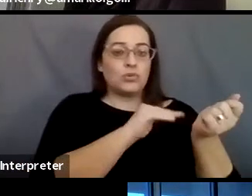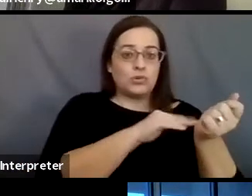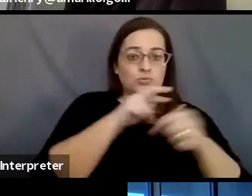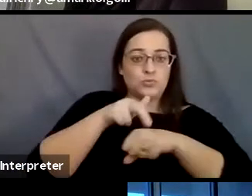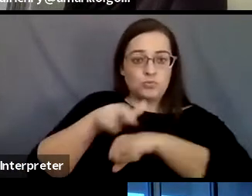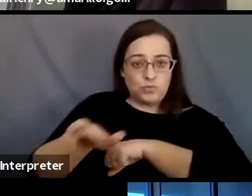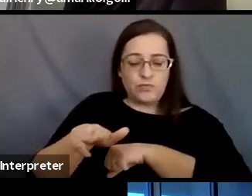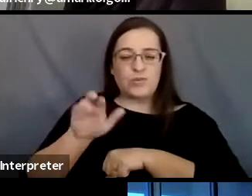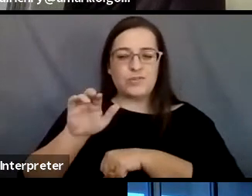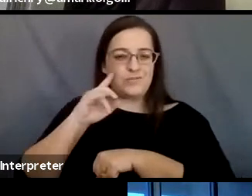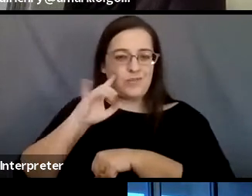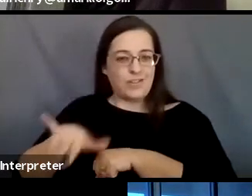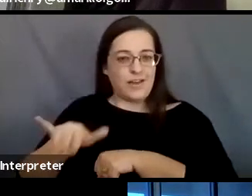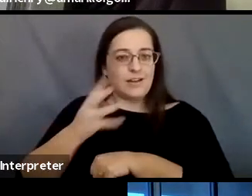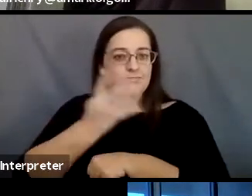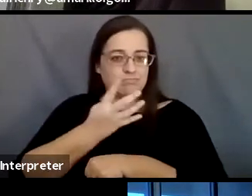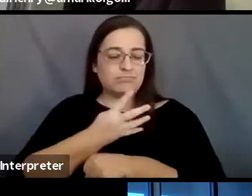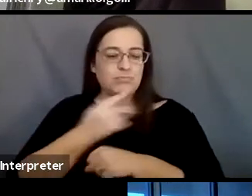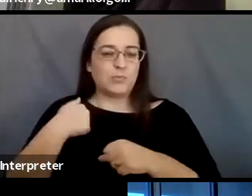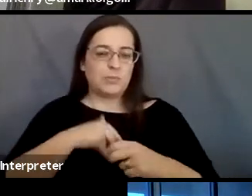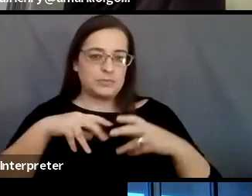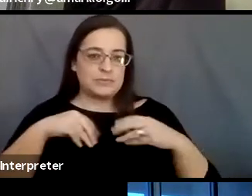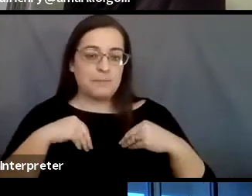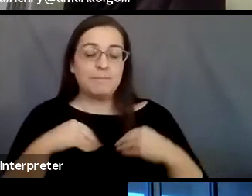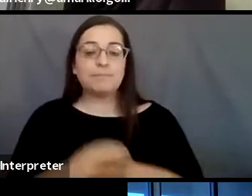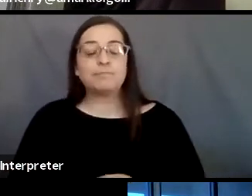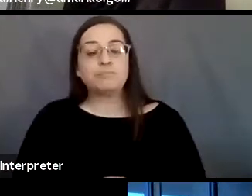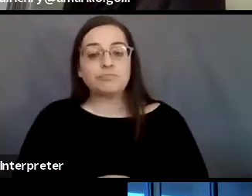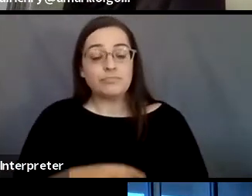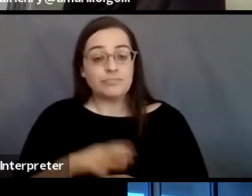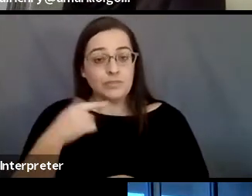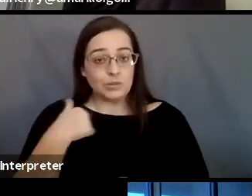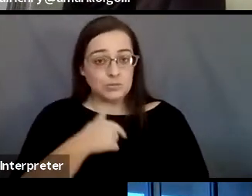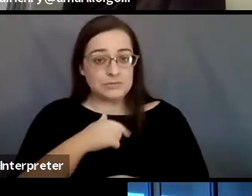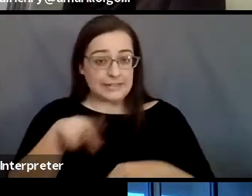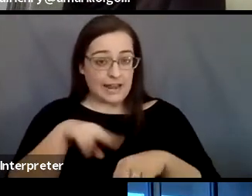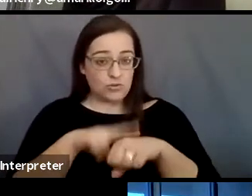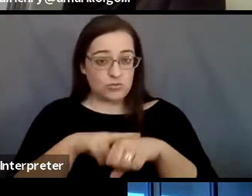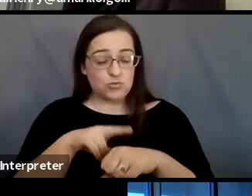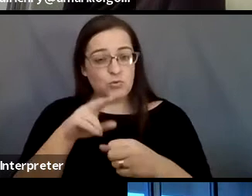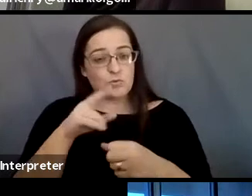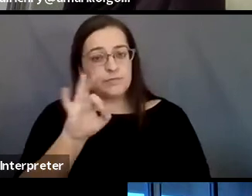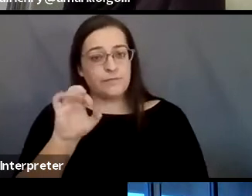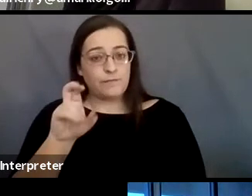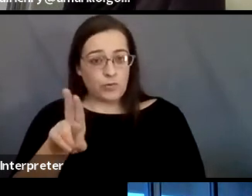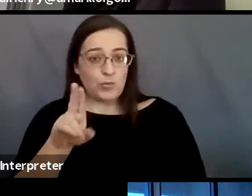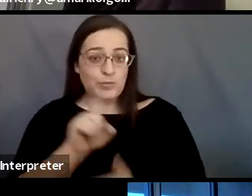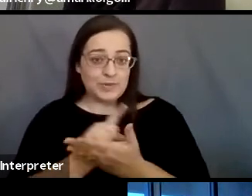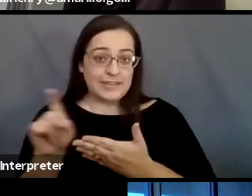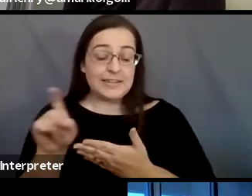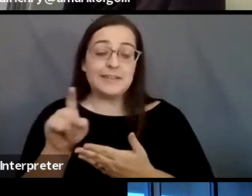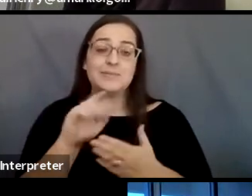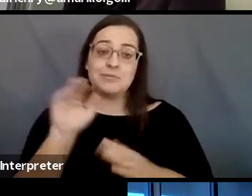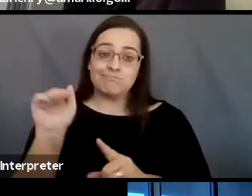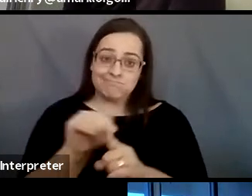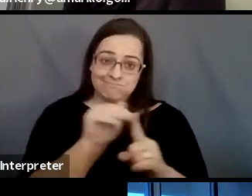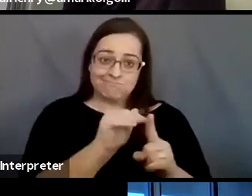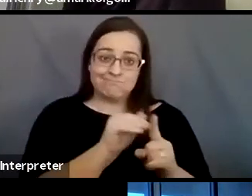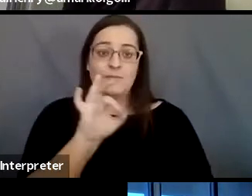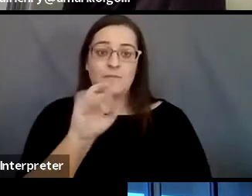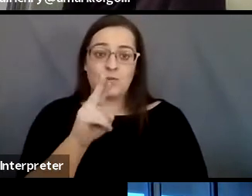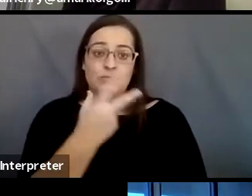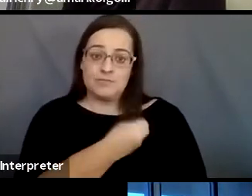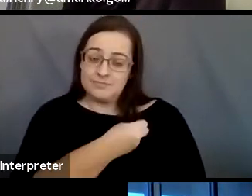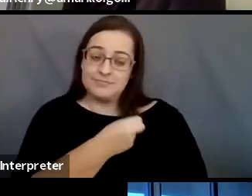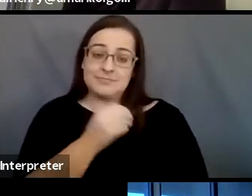end of National Influenza Week, and so a great reminder to get your flu vaccine, wear your mask,